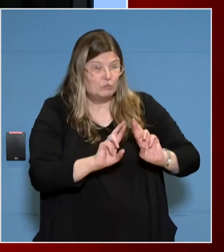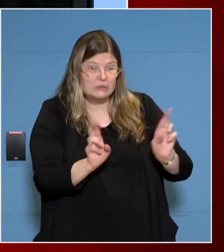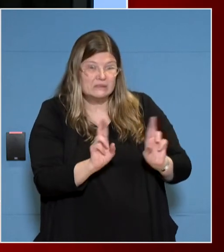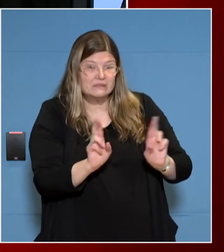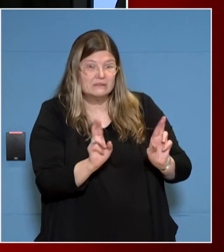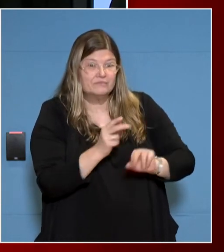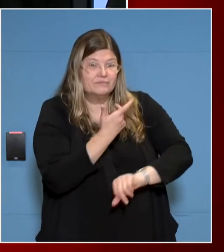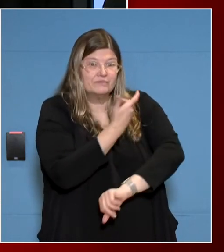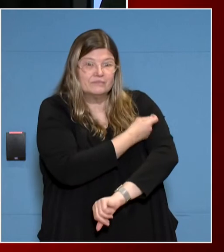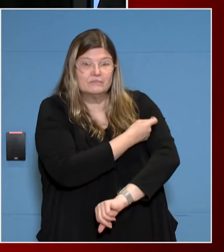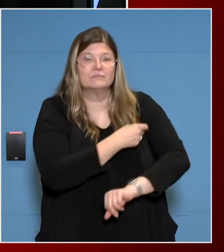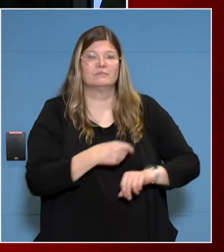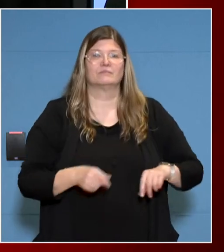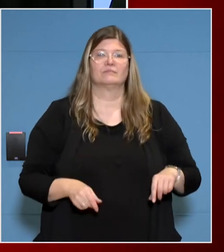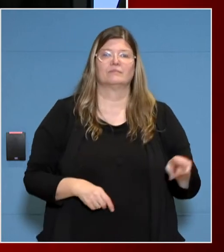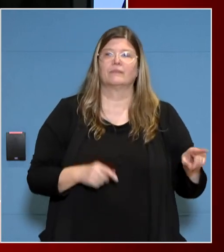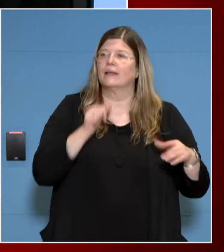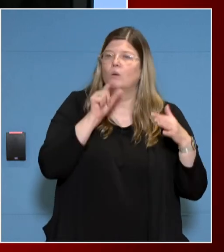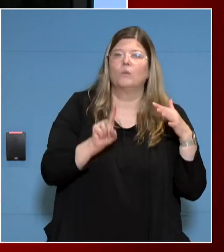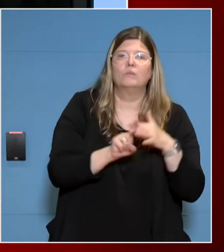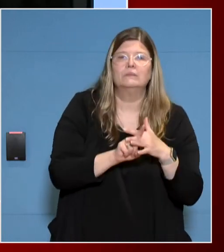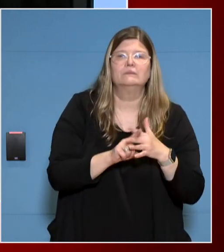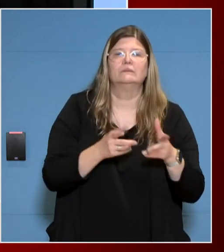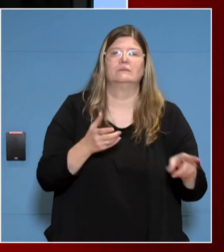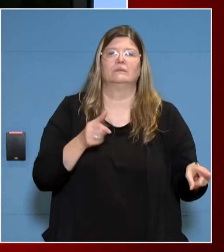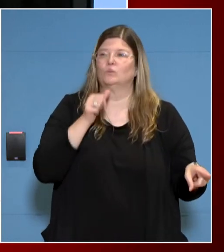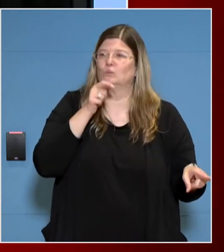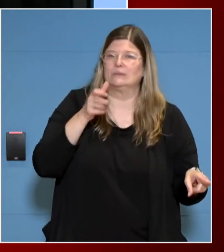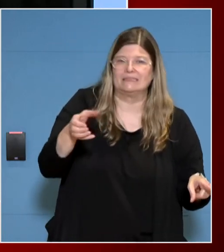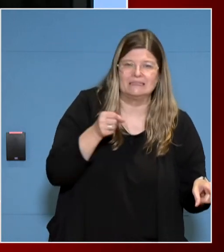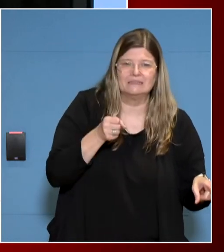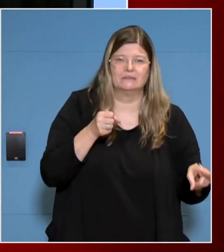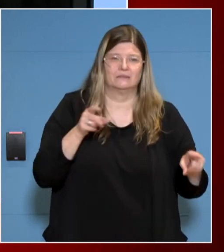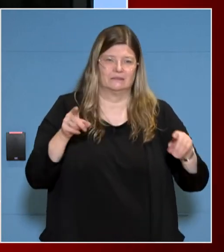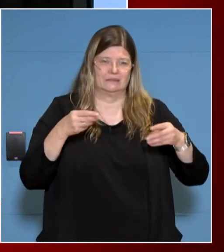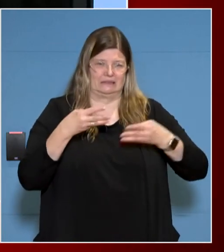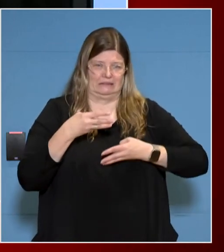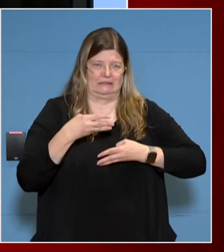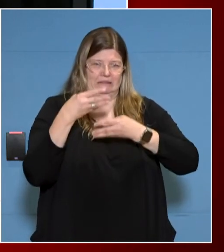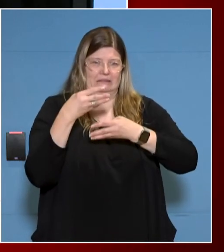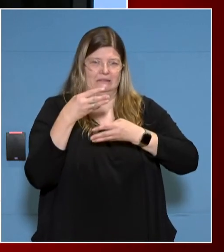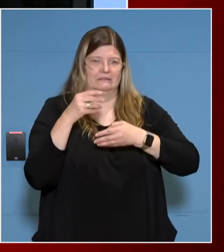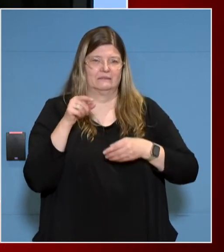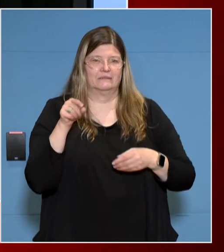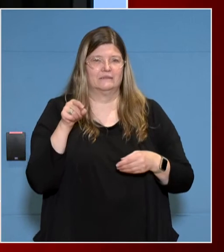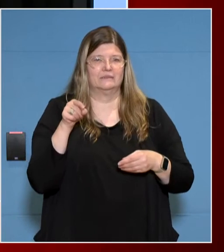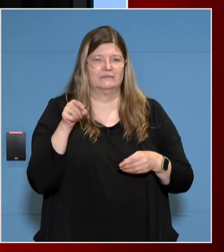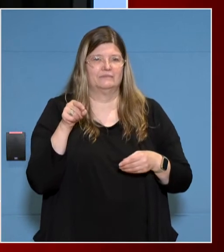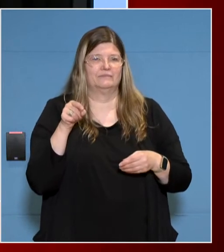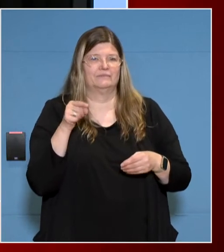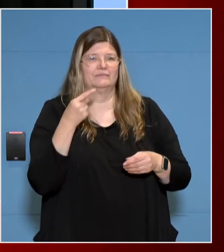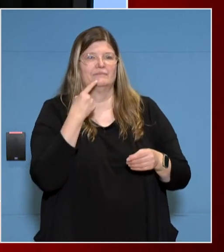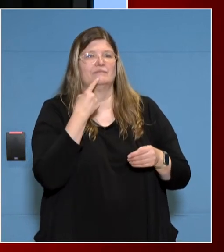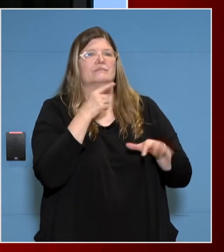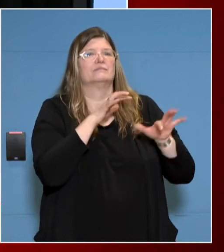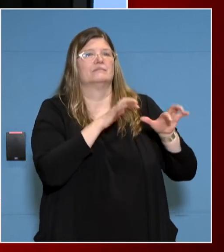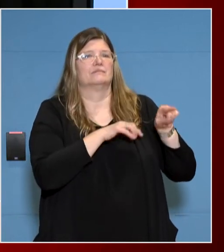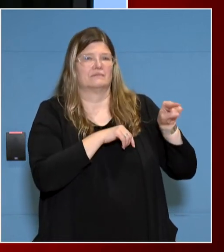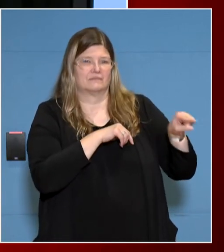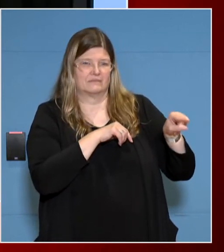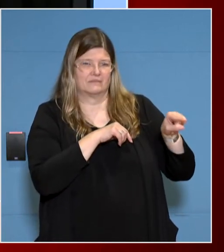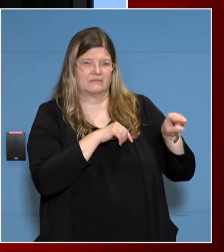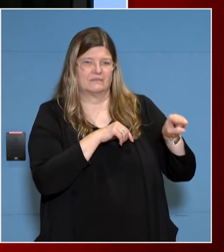not show has increased substantially since the launch of that program. So many people who should have been eligible for